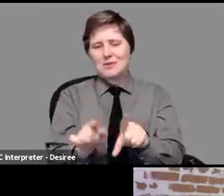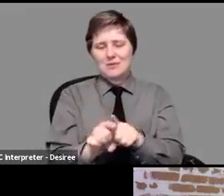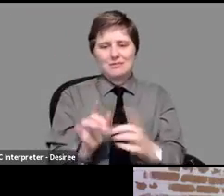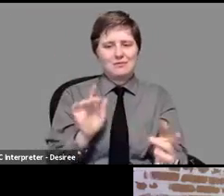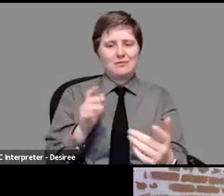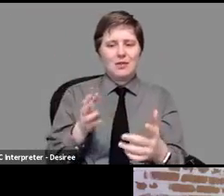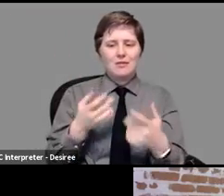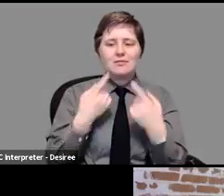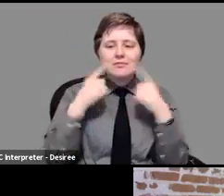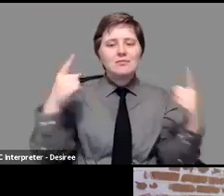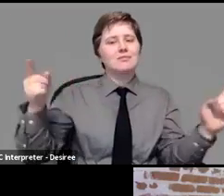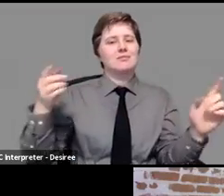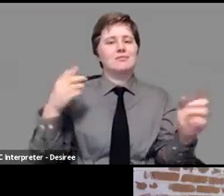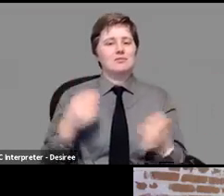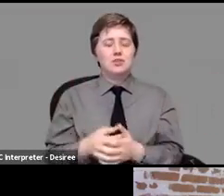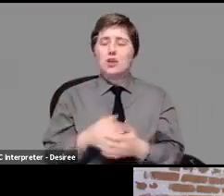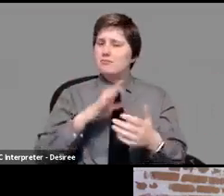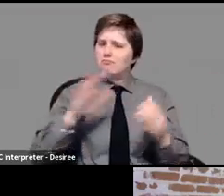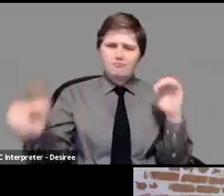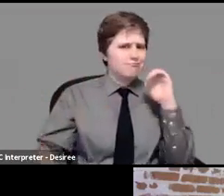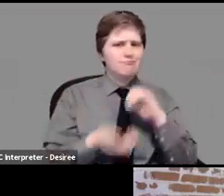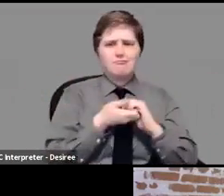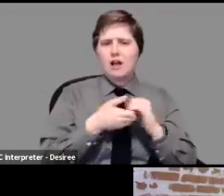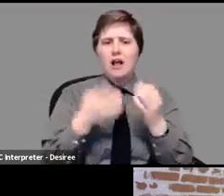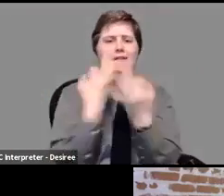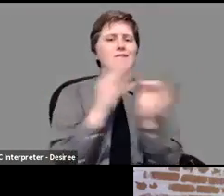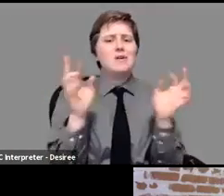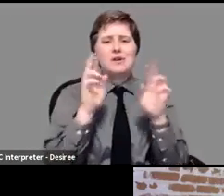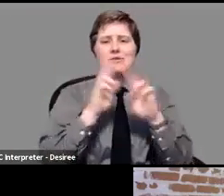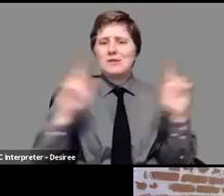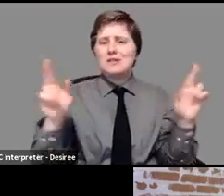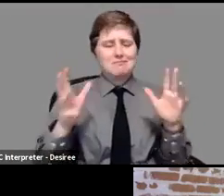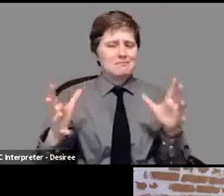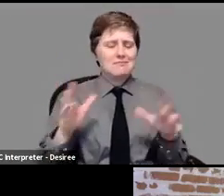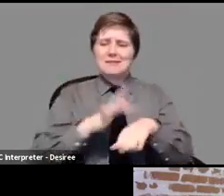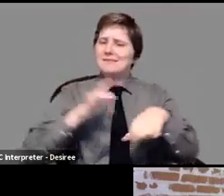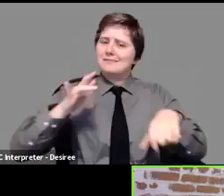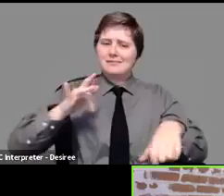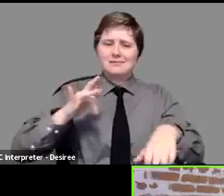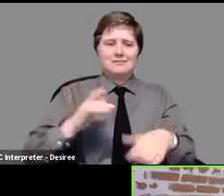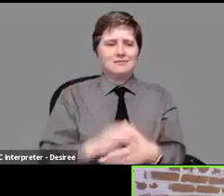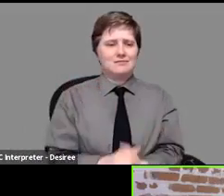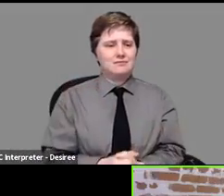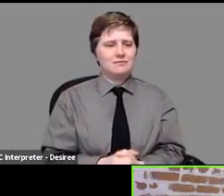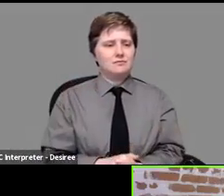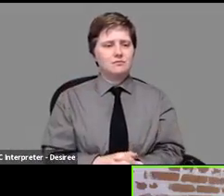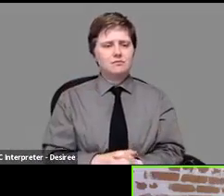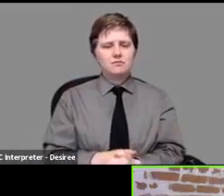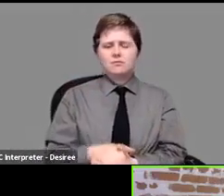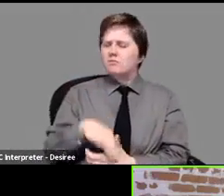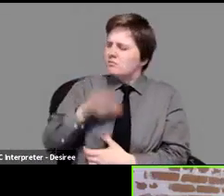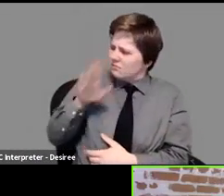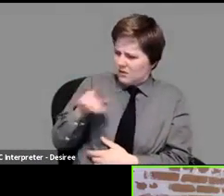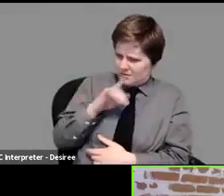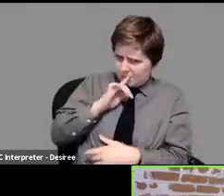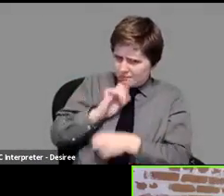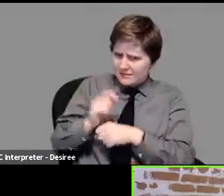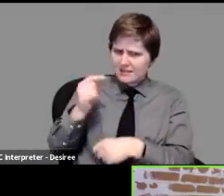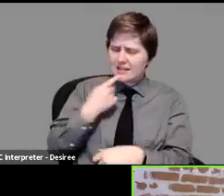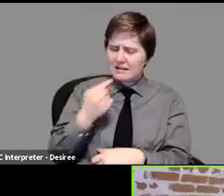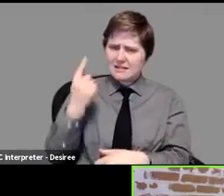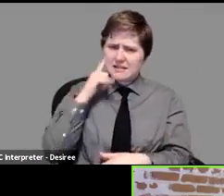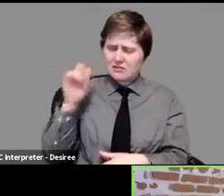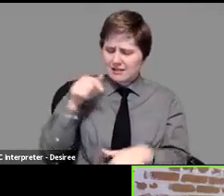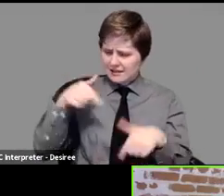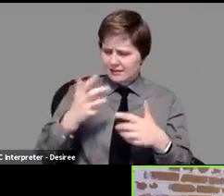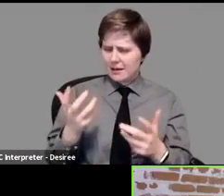all this. So partner up. The resources are free. They're there at your disposal. So, Ambry, are you really saying, because it sounds like this to